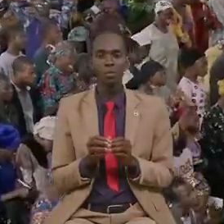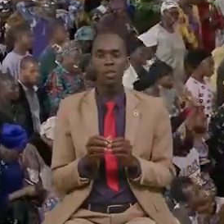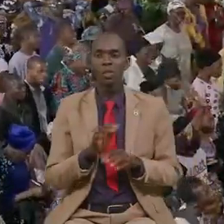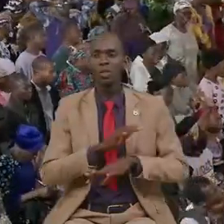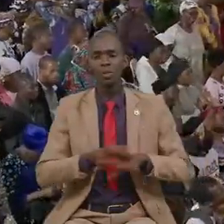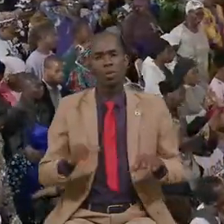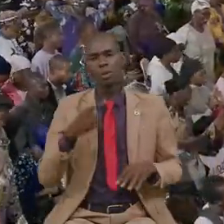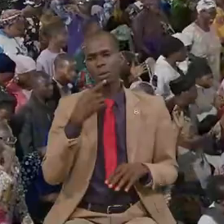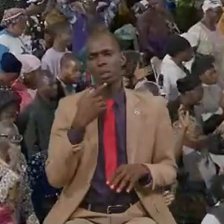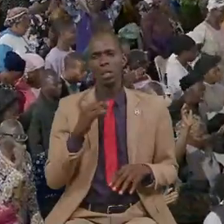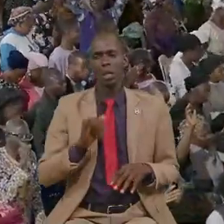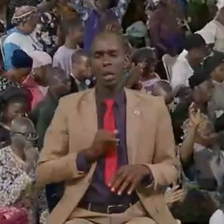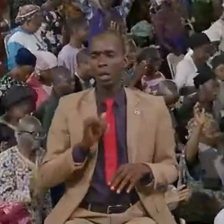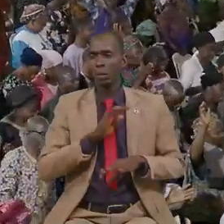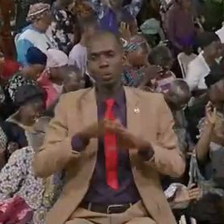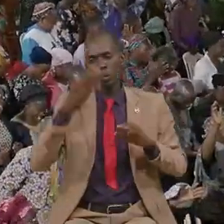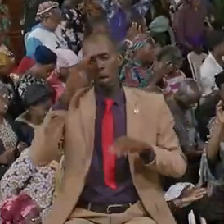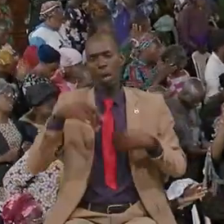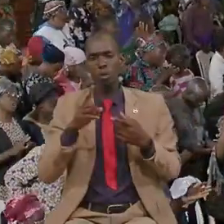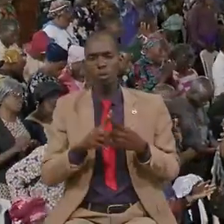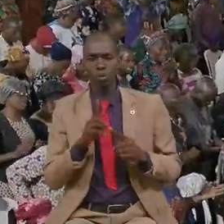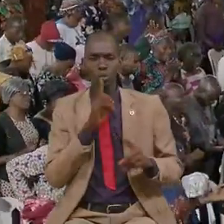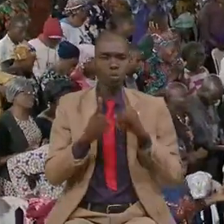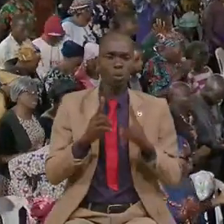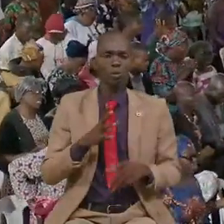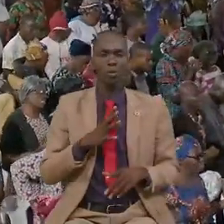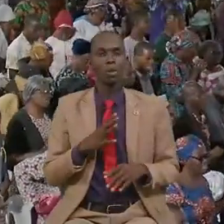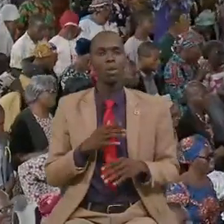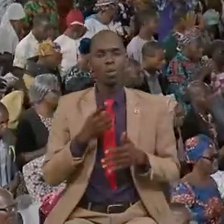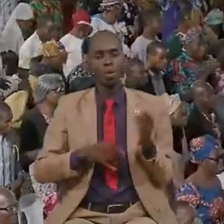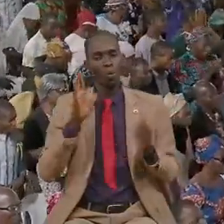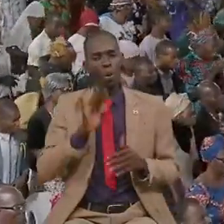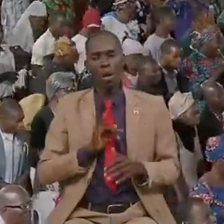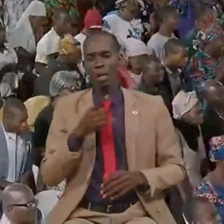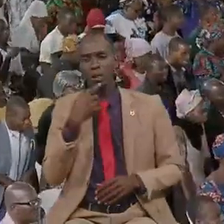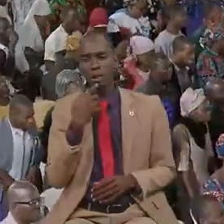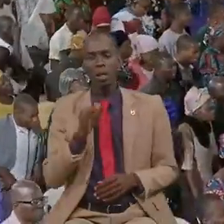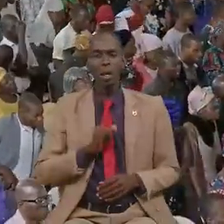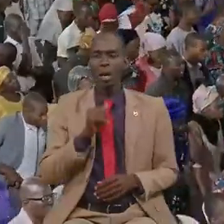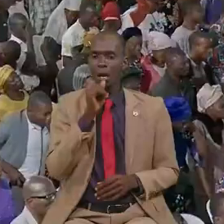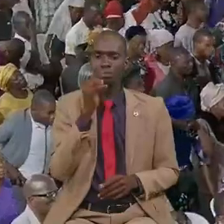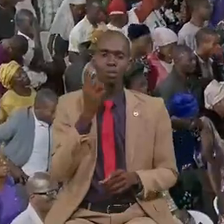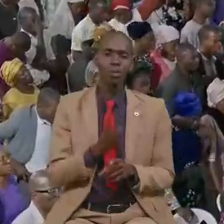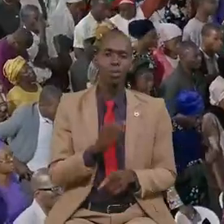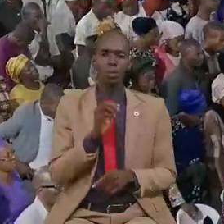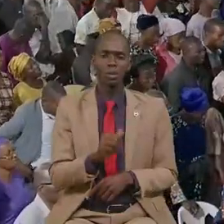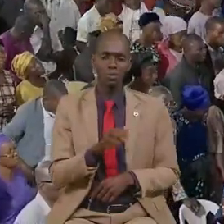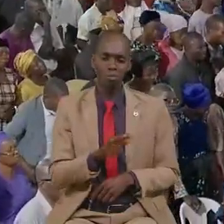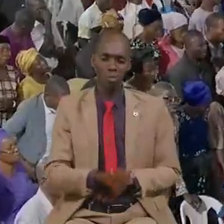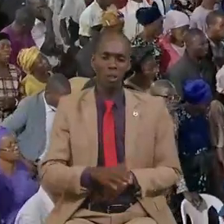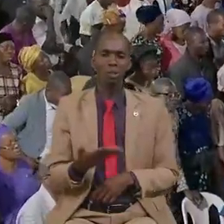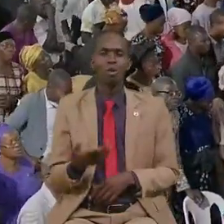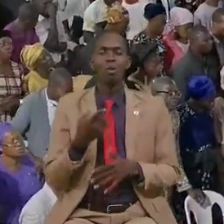I'm a stammerer. What can I say? I'm just a child. What can I